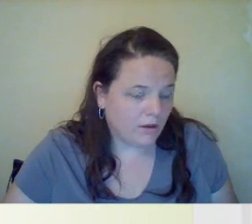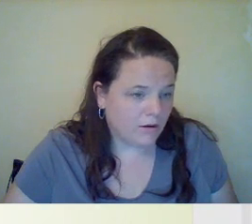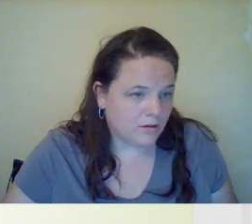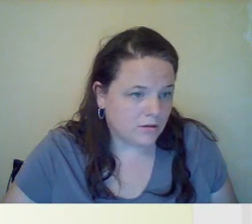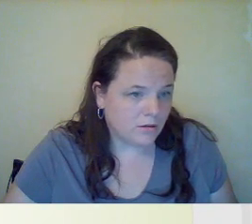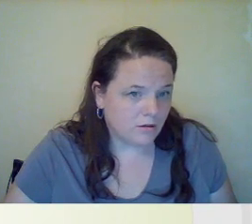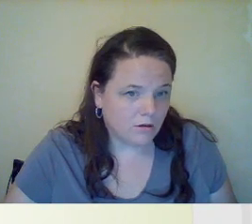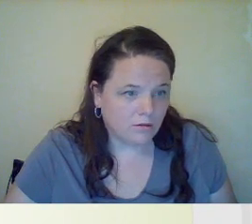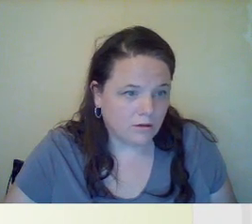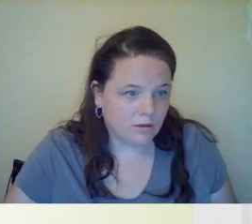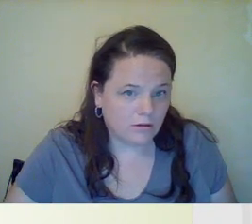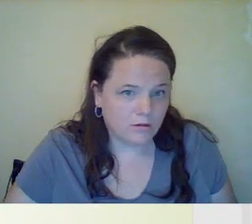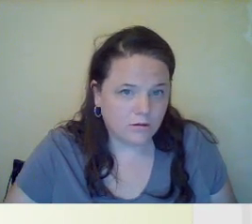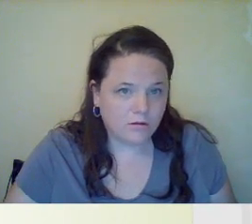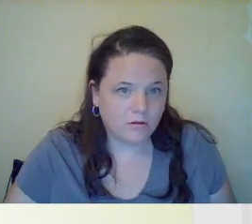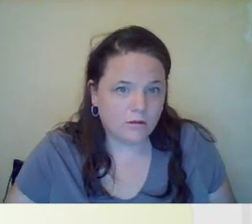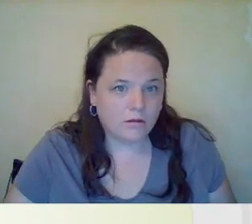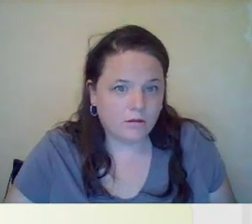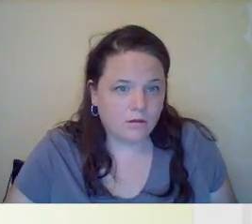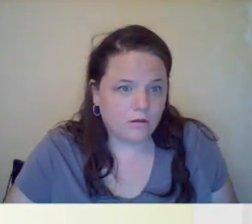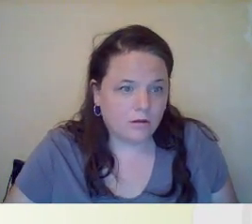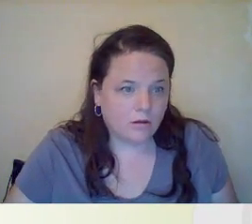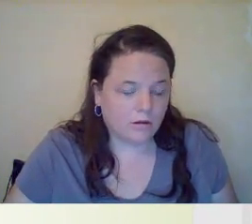stuff that we learned on